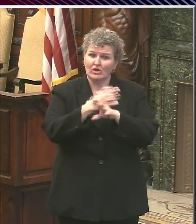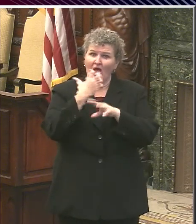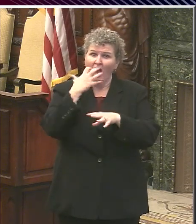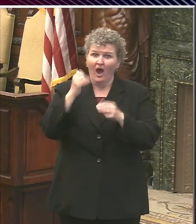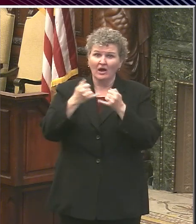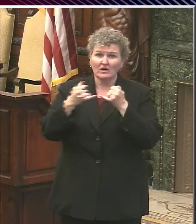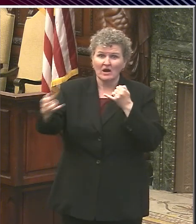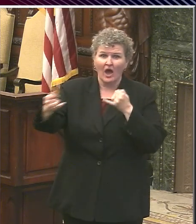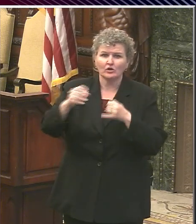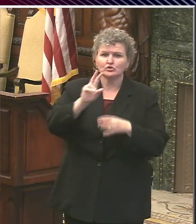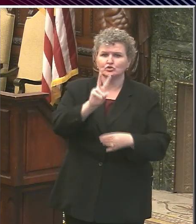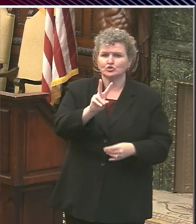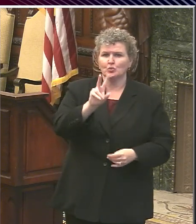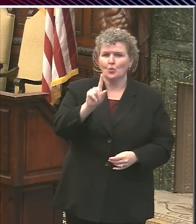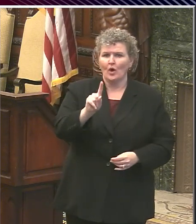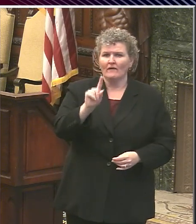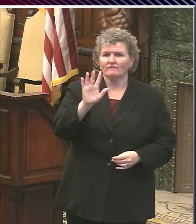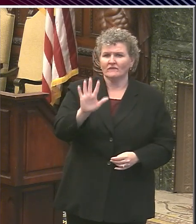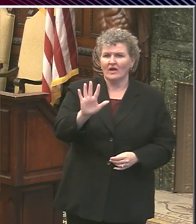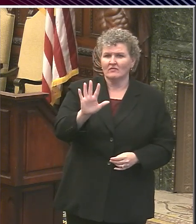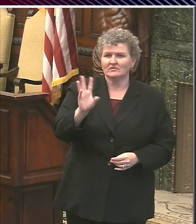is